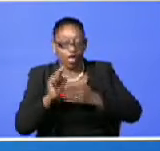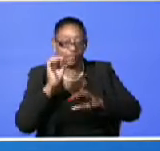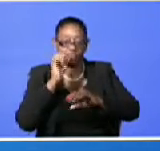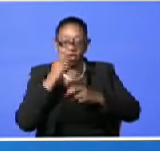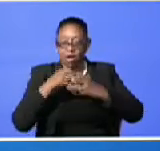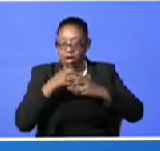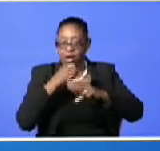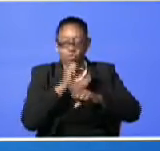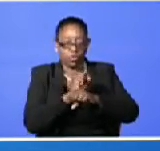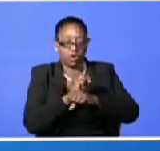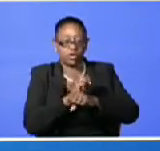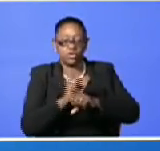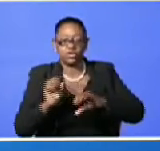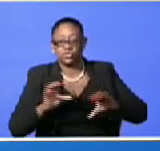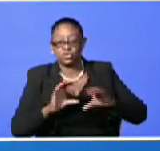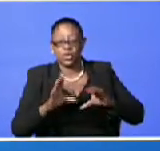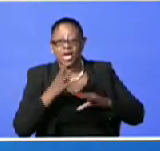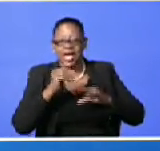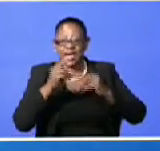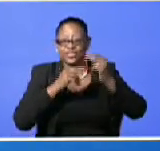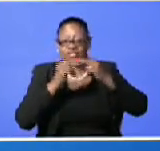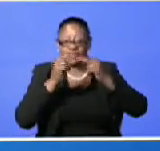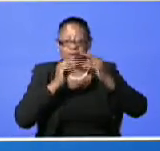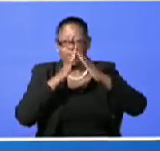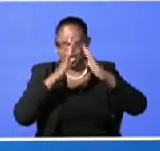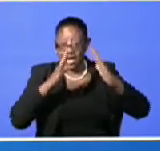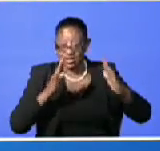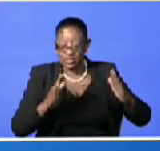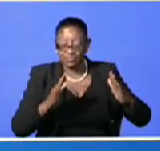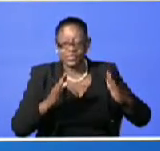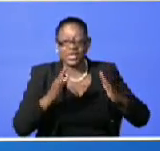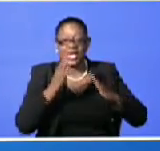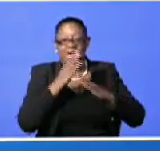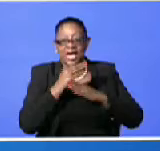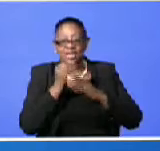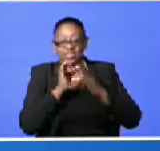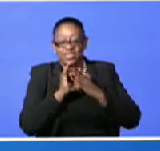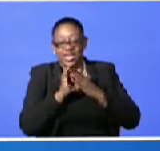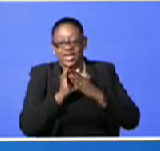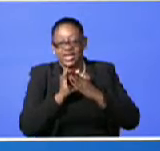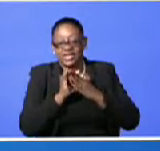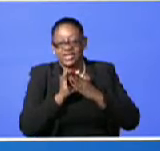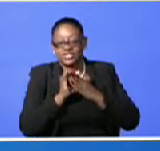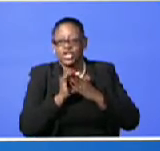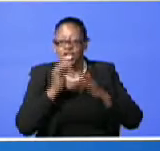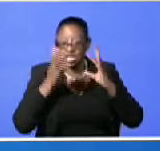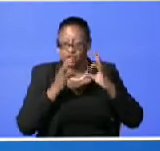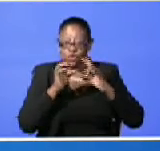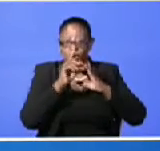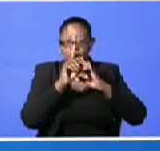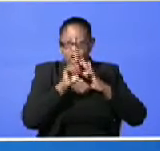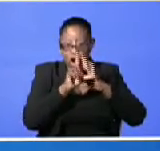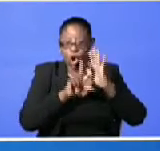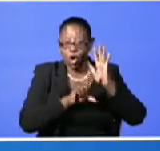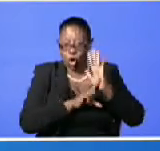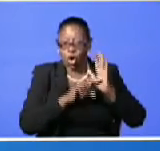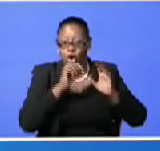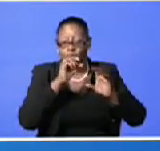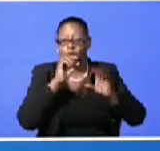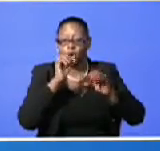the pandemic. He spoke about the developing housing subdivisions and that some lots will be reserved for law enforcement officers.